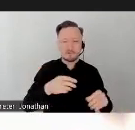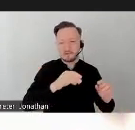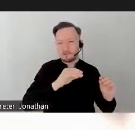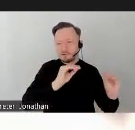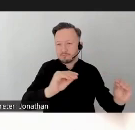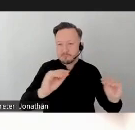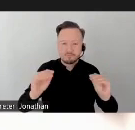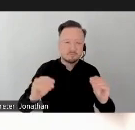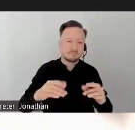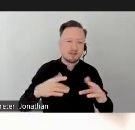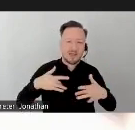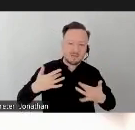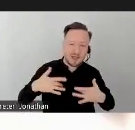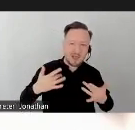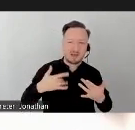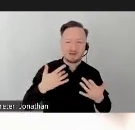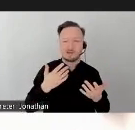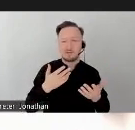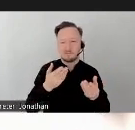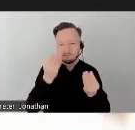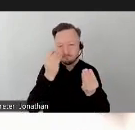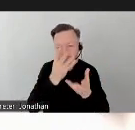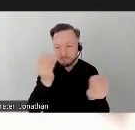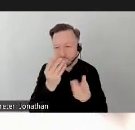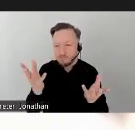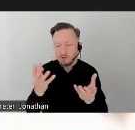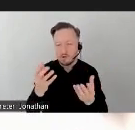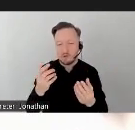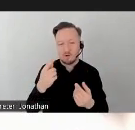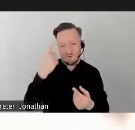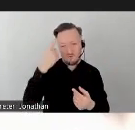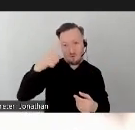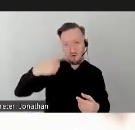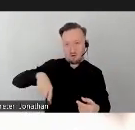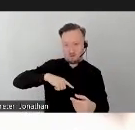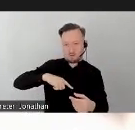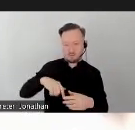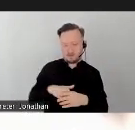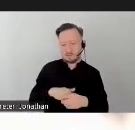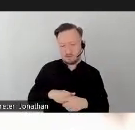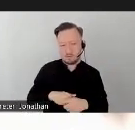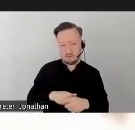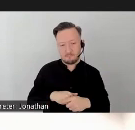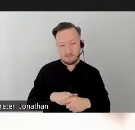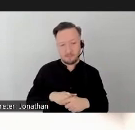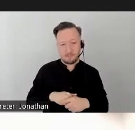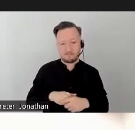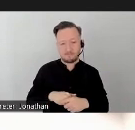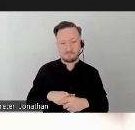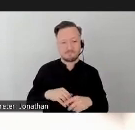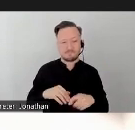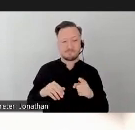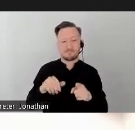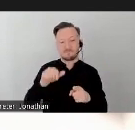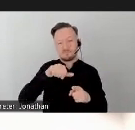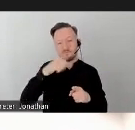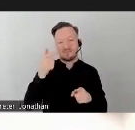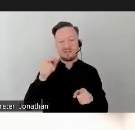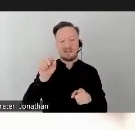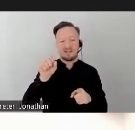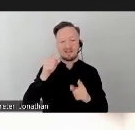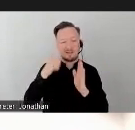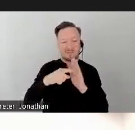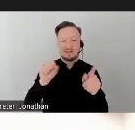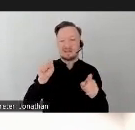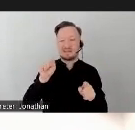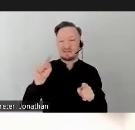the various events on behalf of Cancer Support Community. We are also at places like the St. Michael's